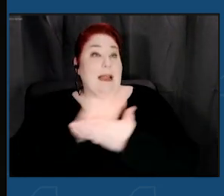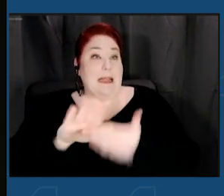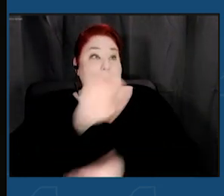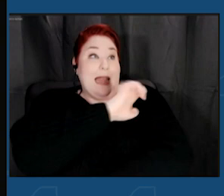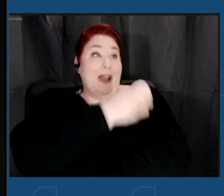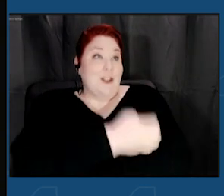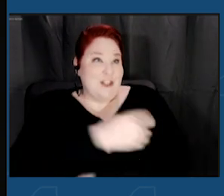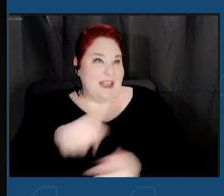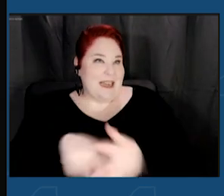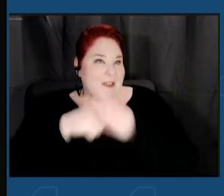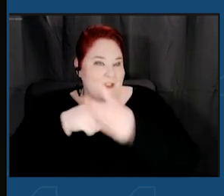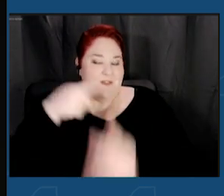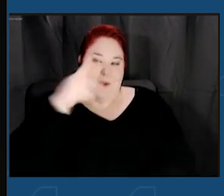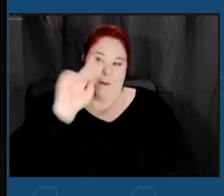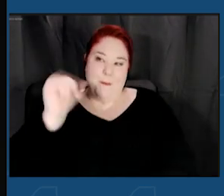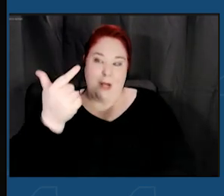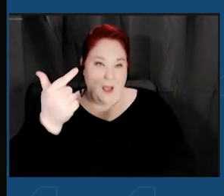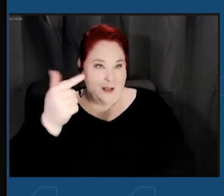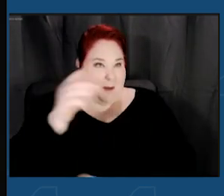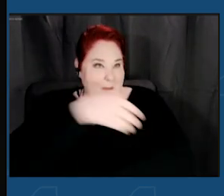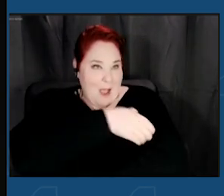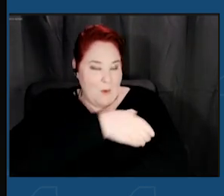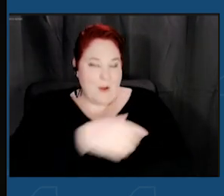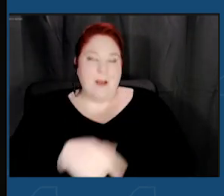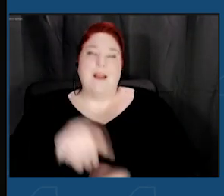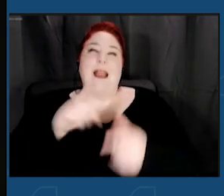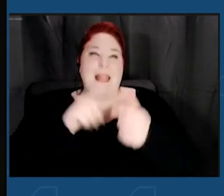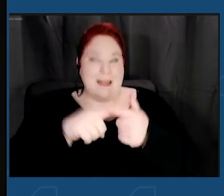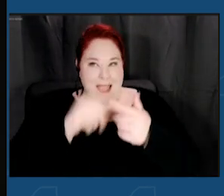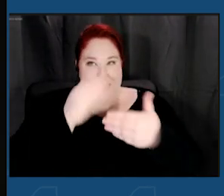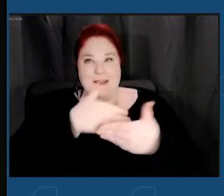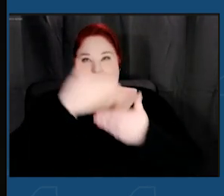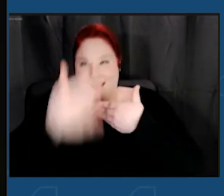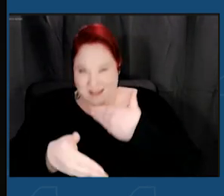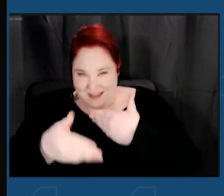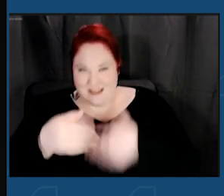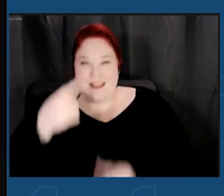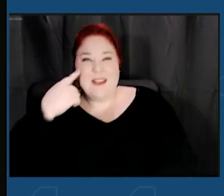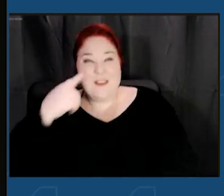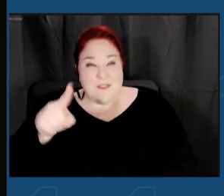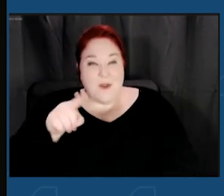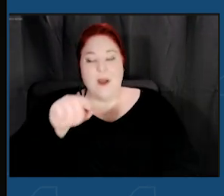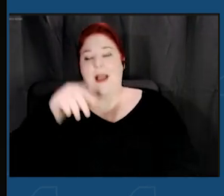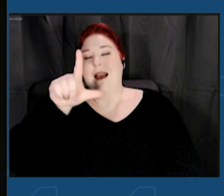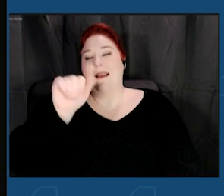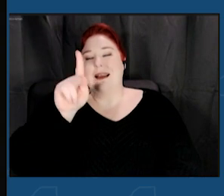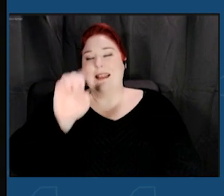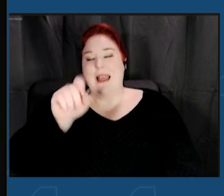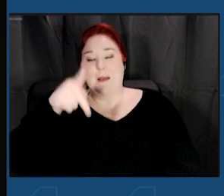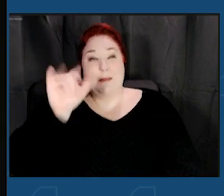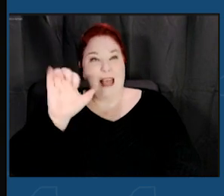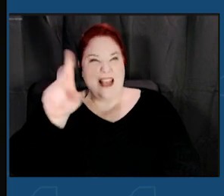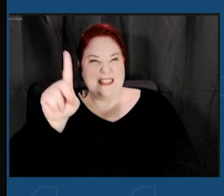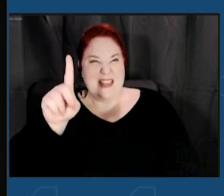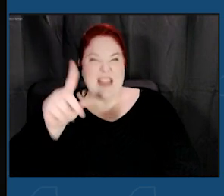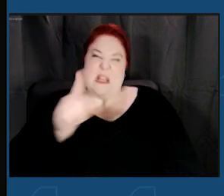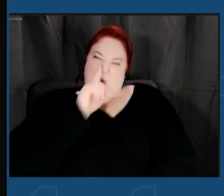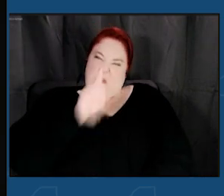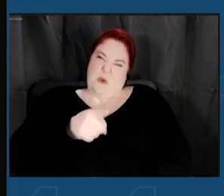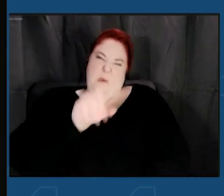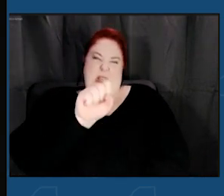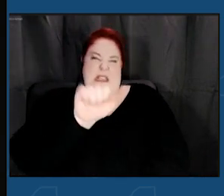Power. Then I have to do the opening ceremonies for the World University Games in Lake Placid in a few hours. I said, sure, I can fit Syracuse in, why